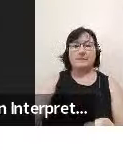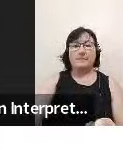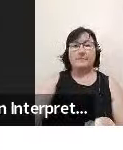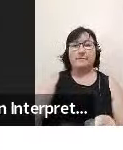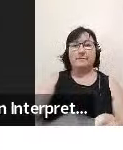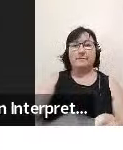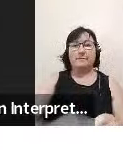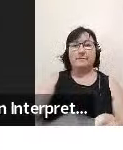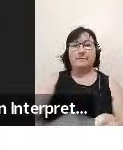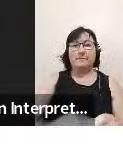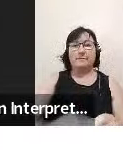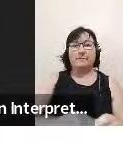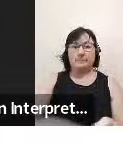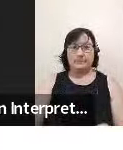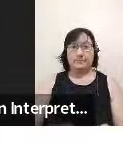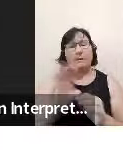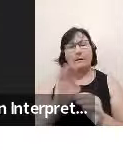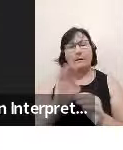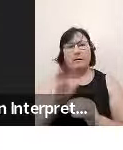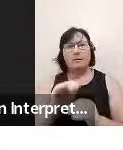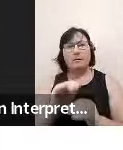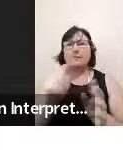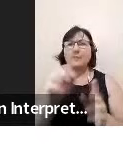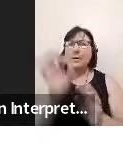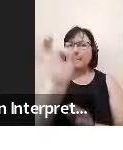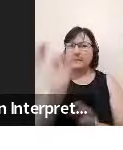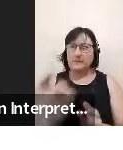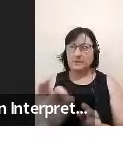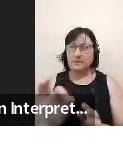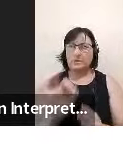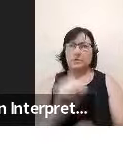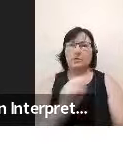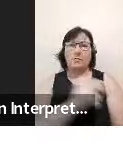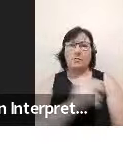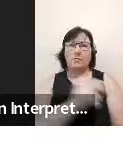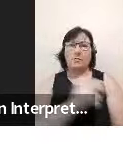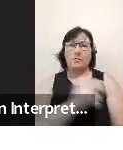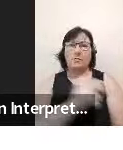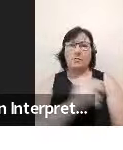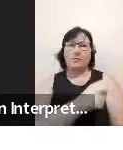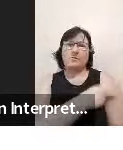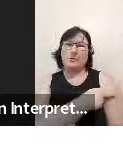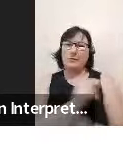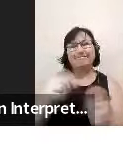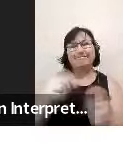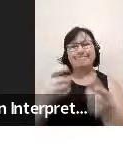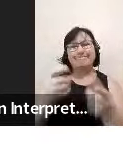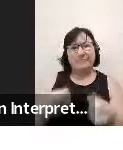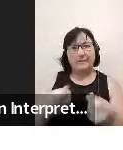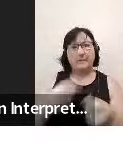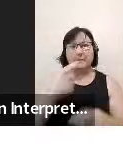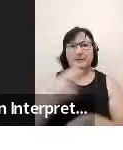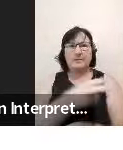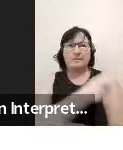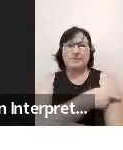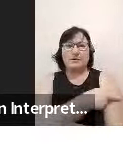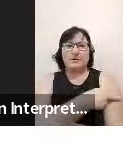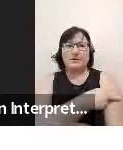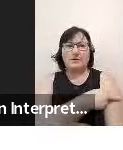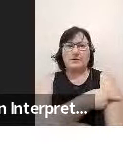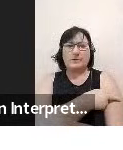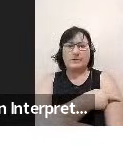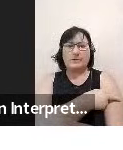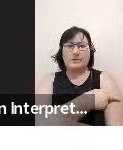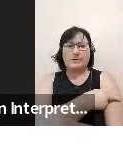a percentage of security reduction fees to say the security fees, they tend to be very heavy on them. And they're asking that SARS